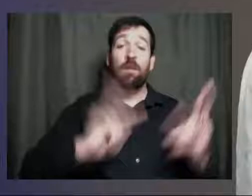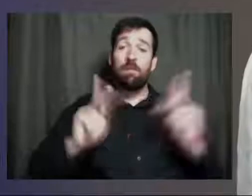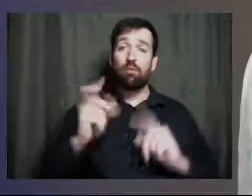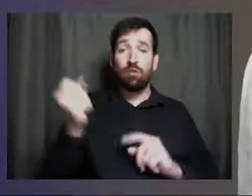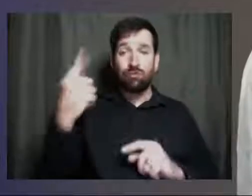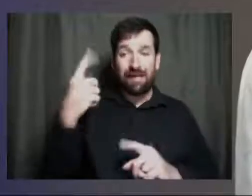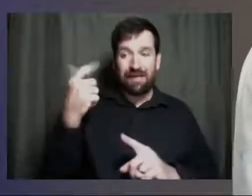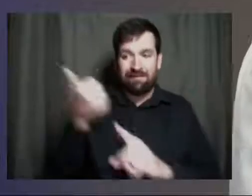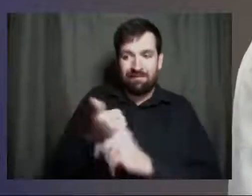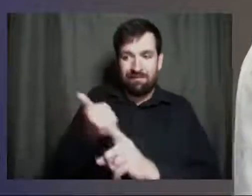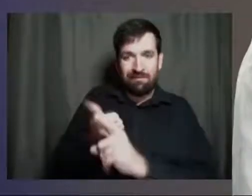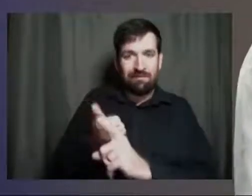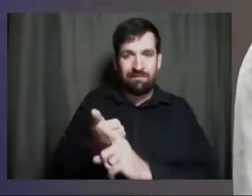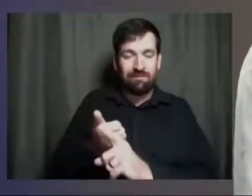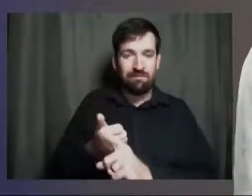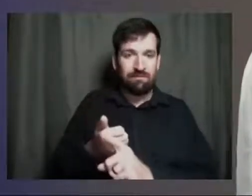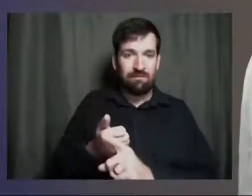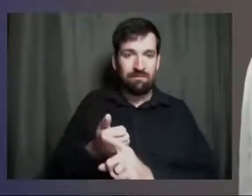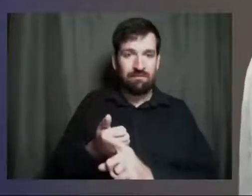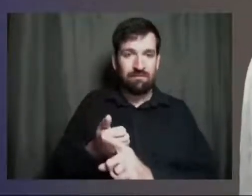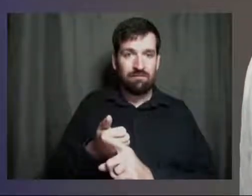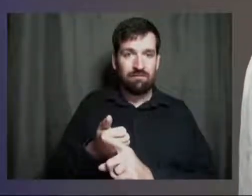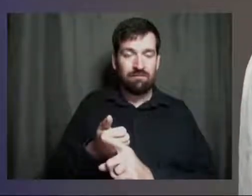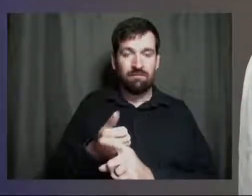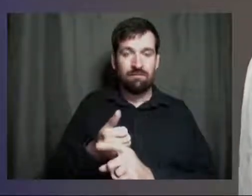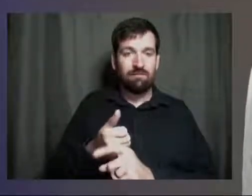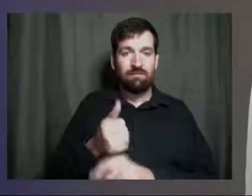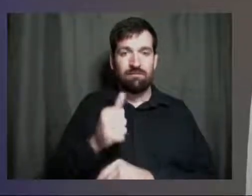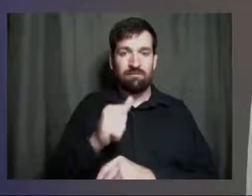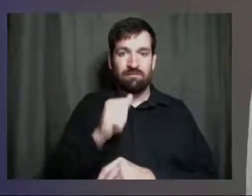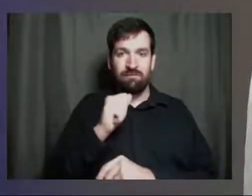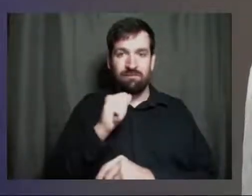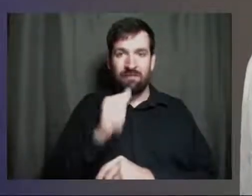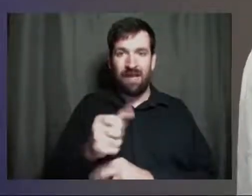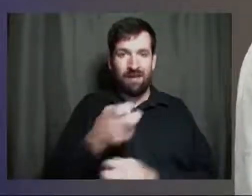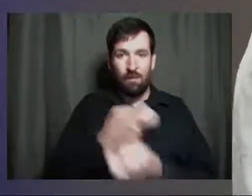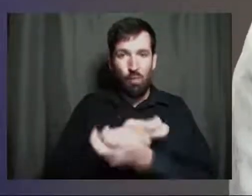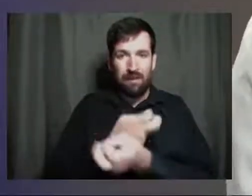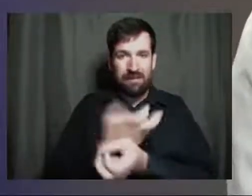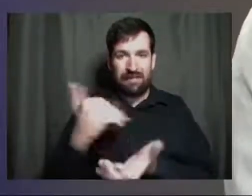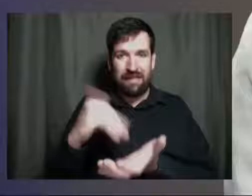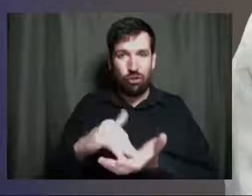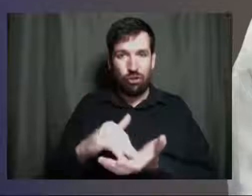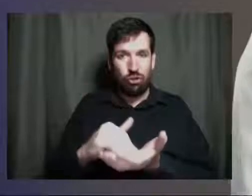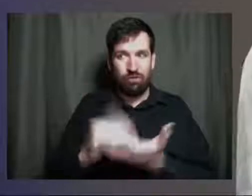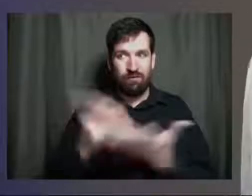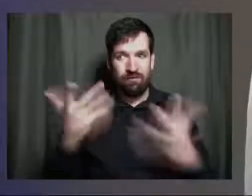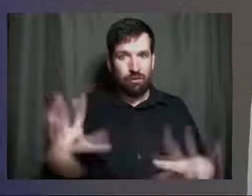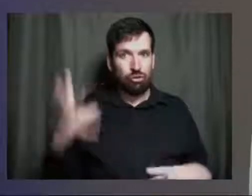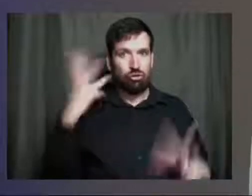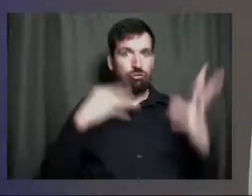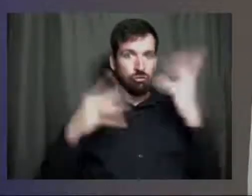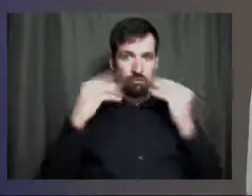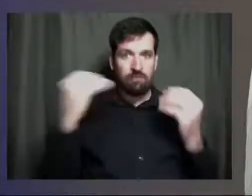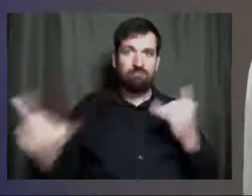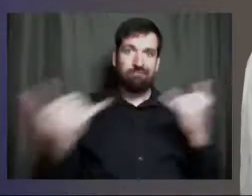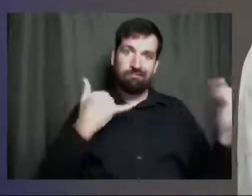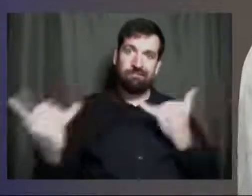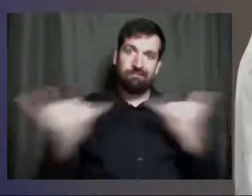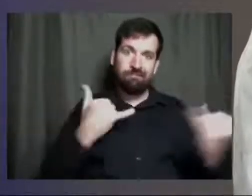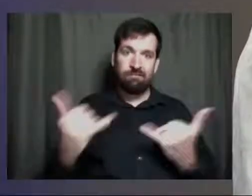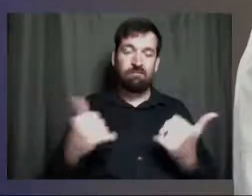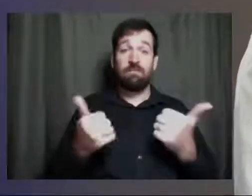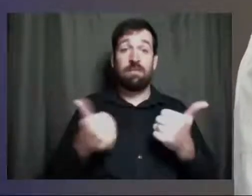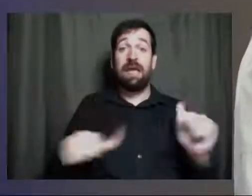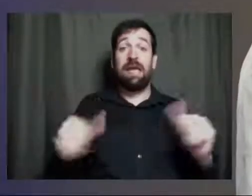not a drug that the poison centers ever really got significant calls on. So any elevation in the numbers